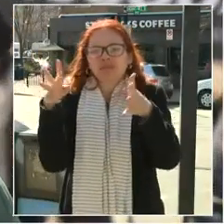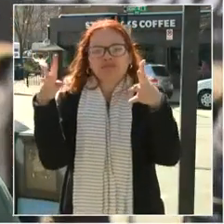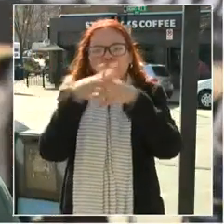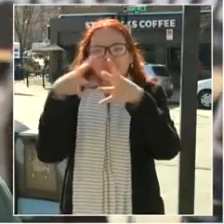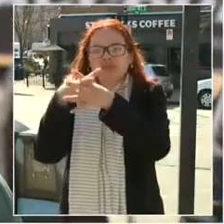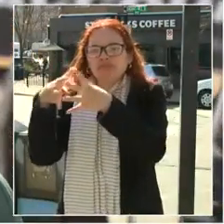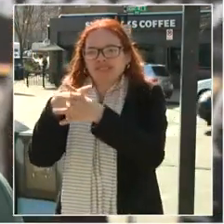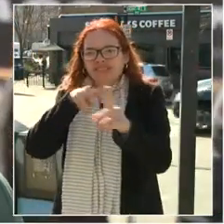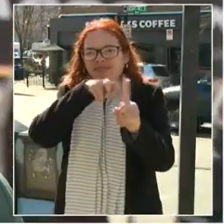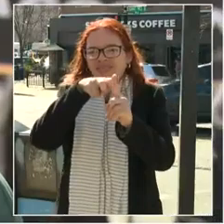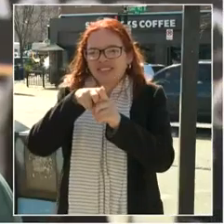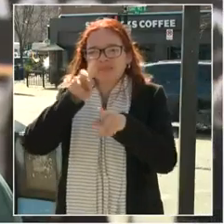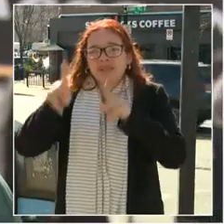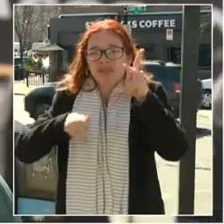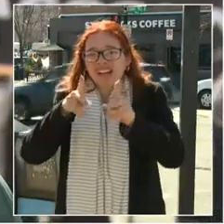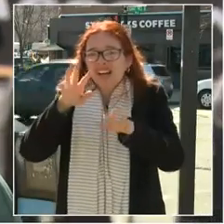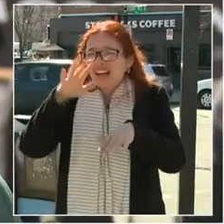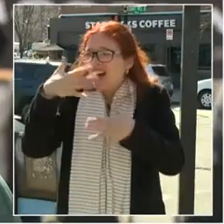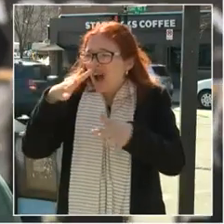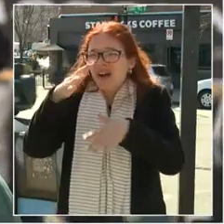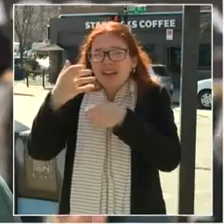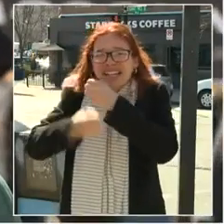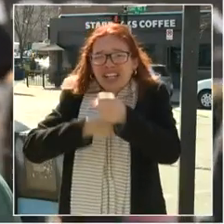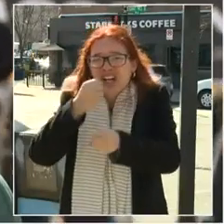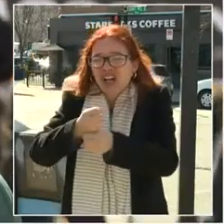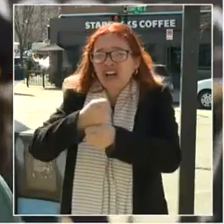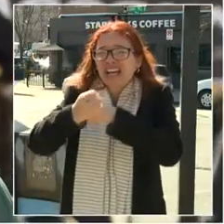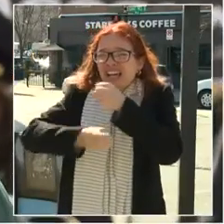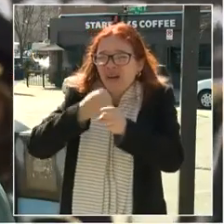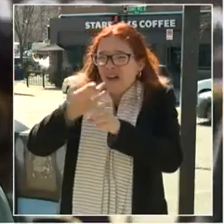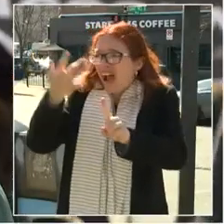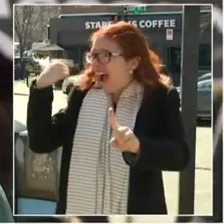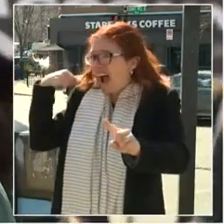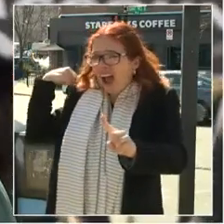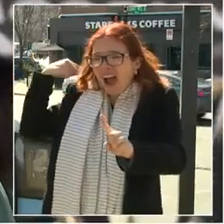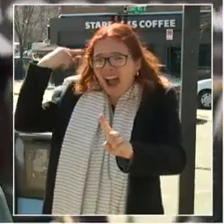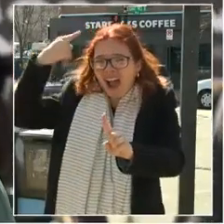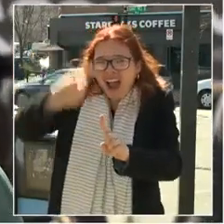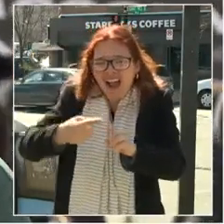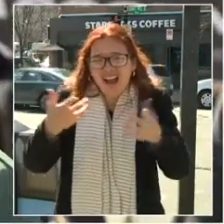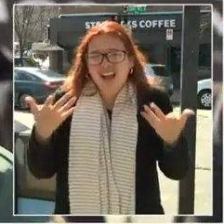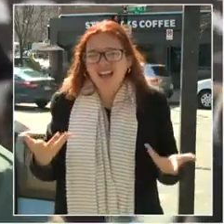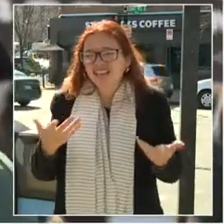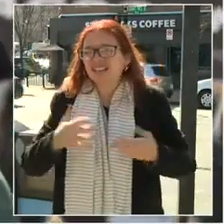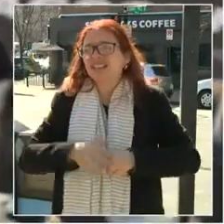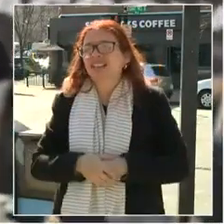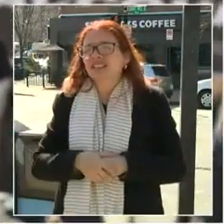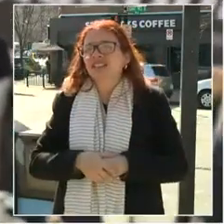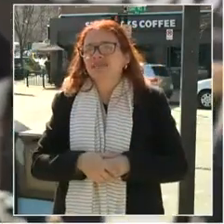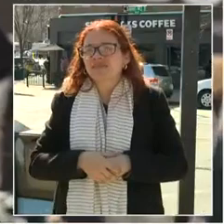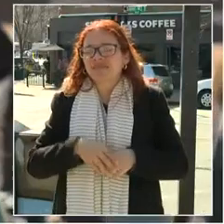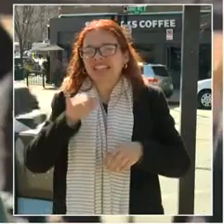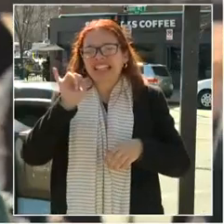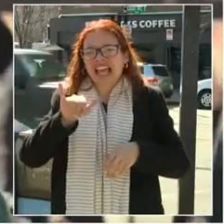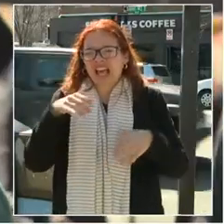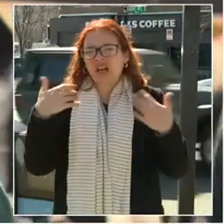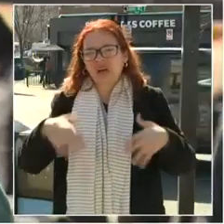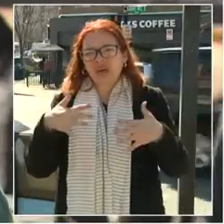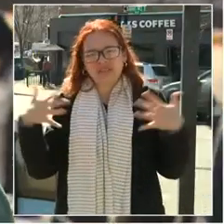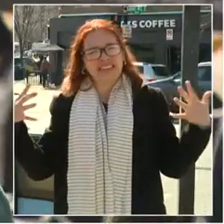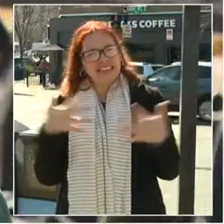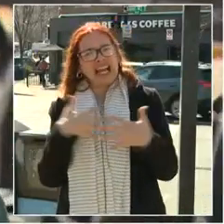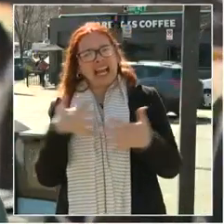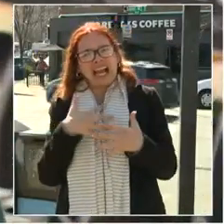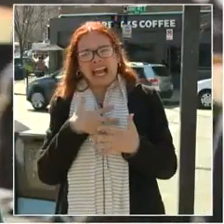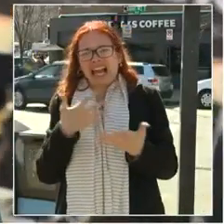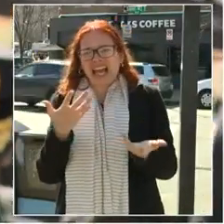back years and years and years in D.C., and he terrorized us. I couldn't take the trash